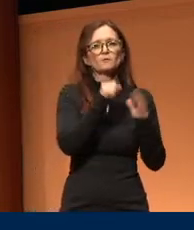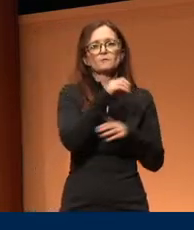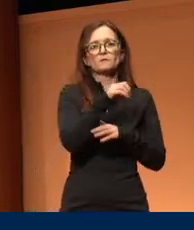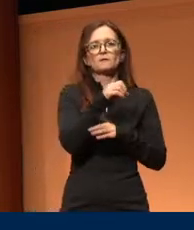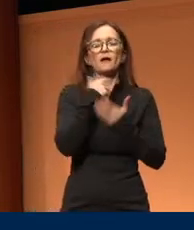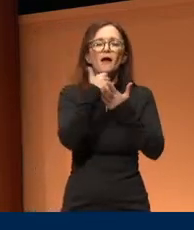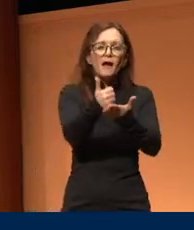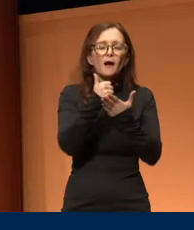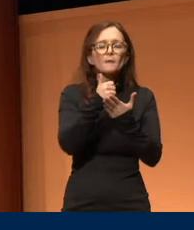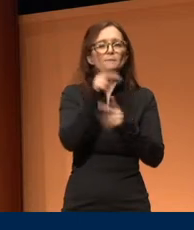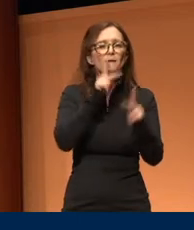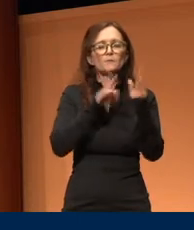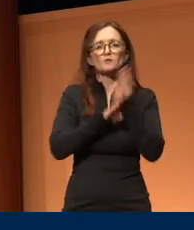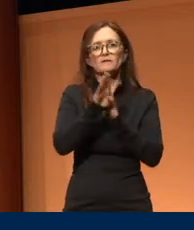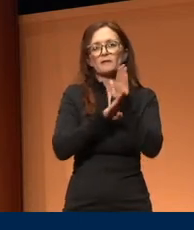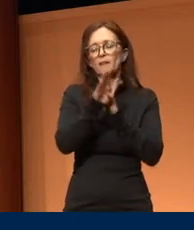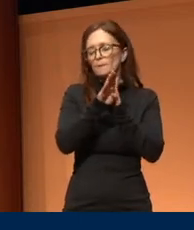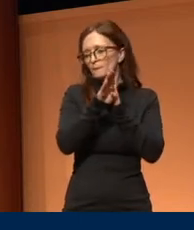develop